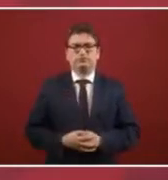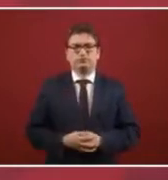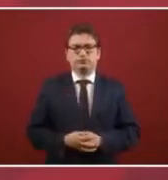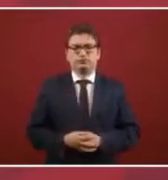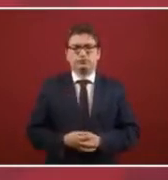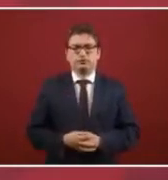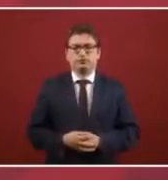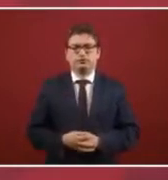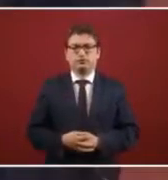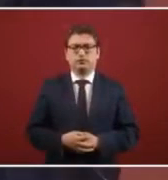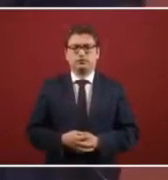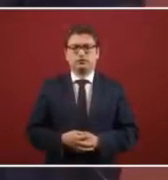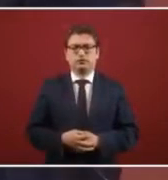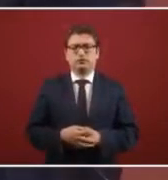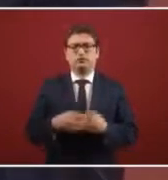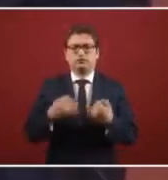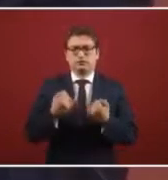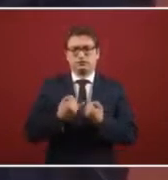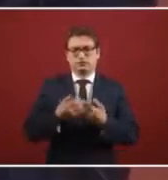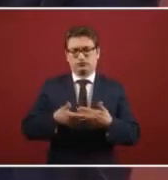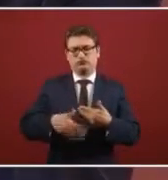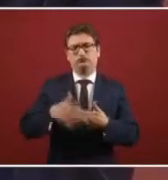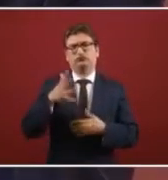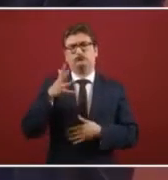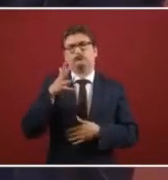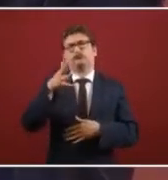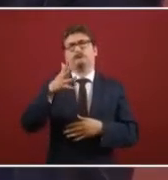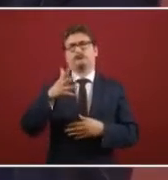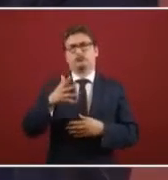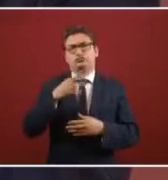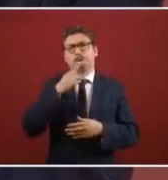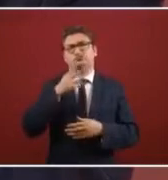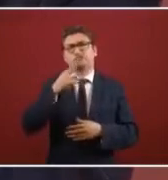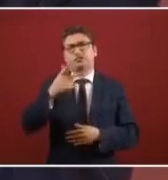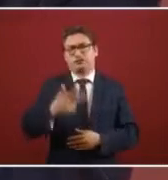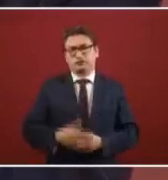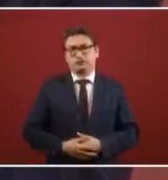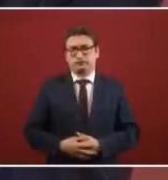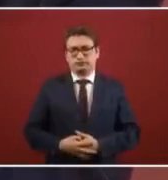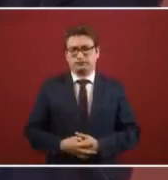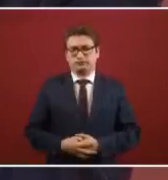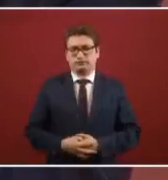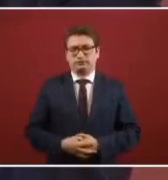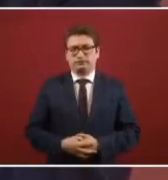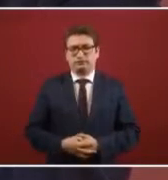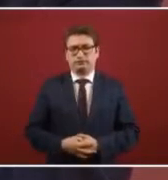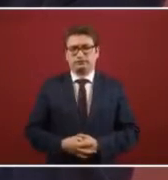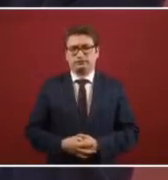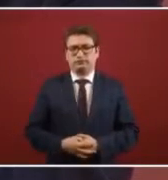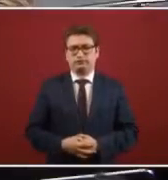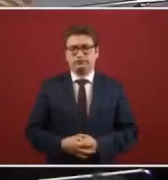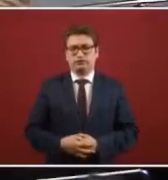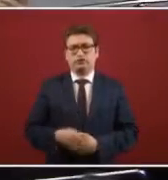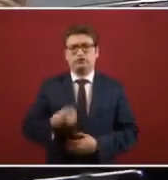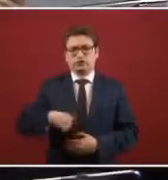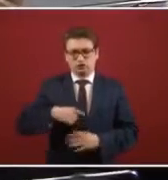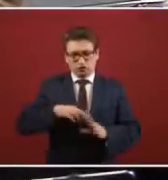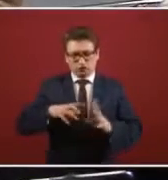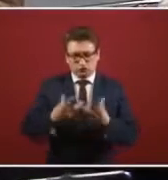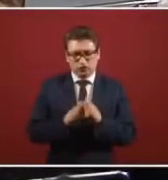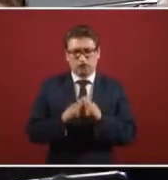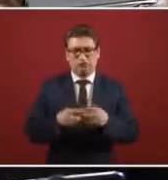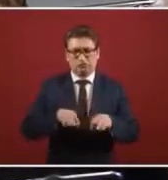y ver hacia adelante. and look towards the future. Es decir, That is to say, acordar trabajar